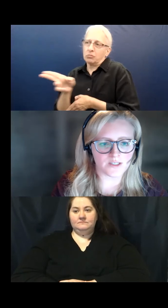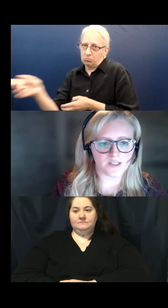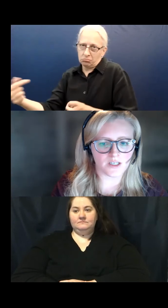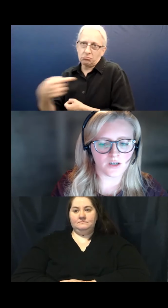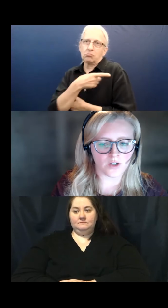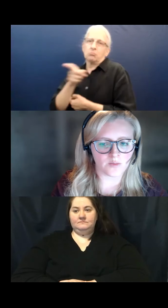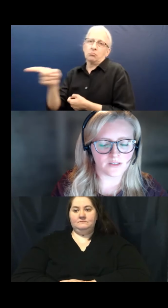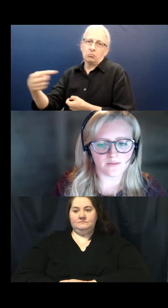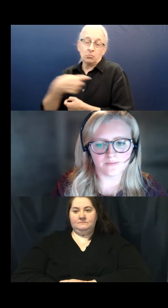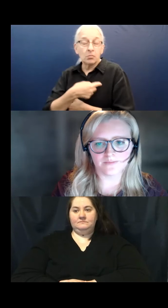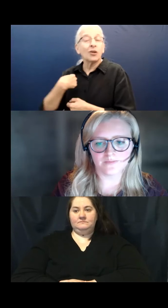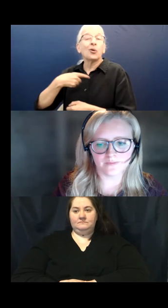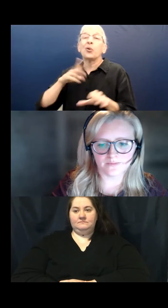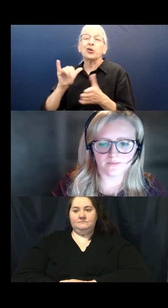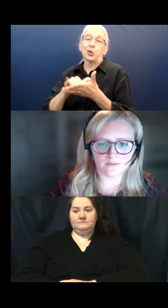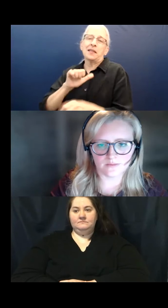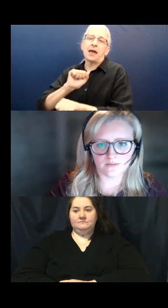partnership with the city of Redmond.